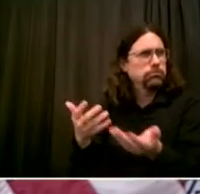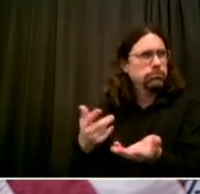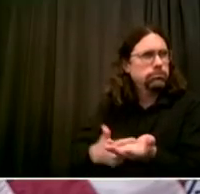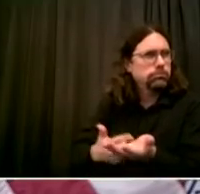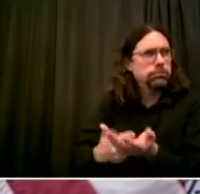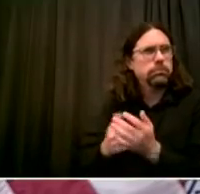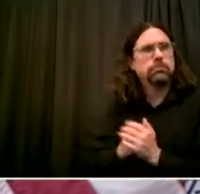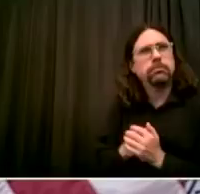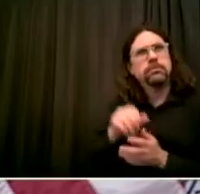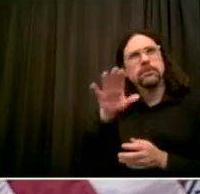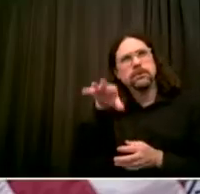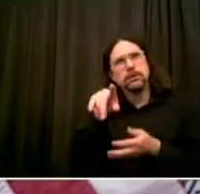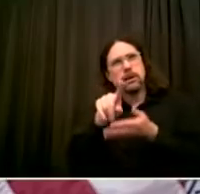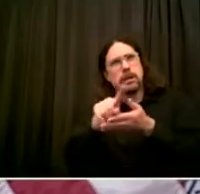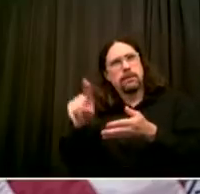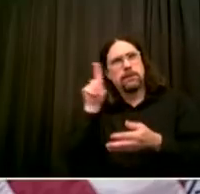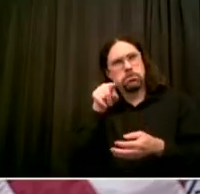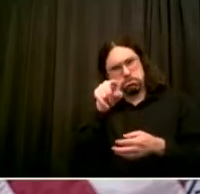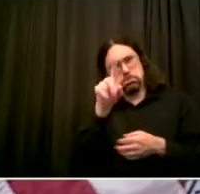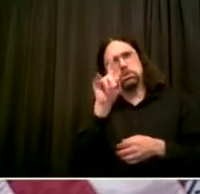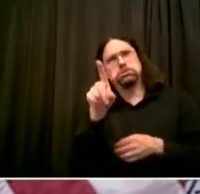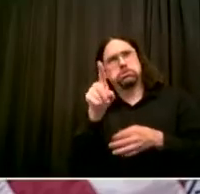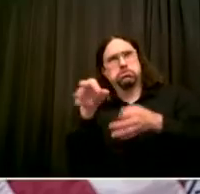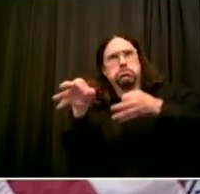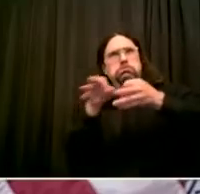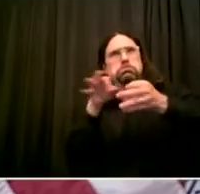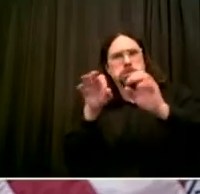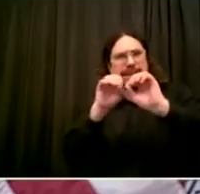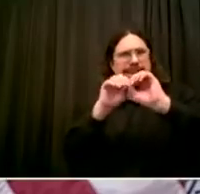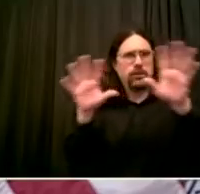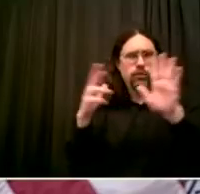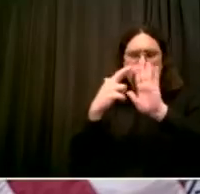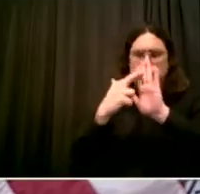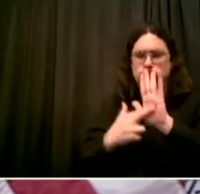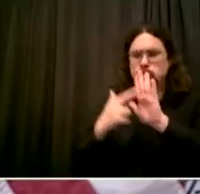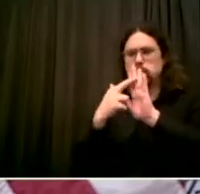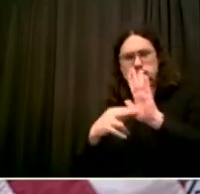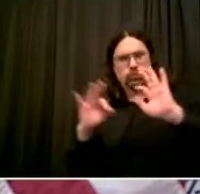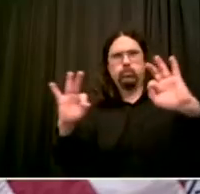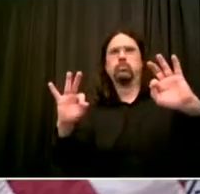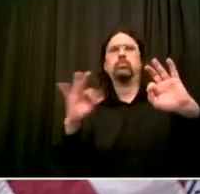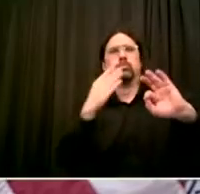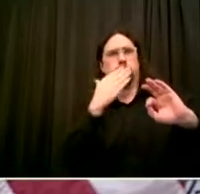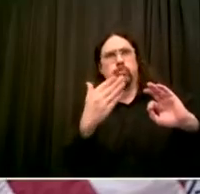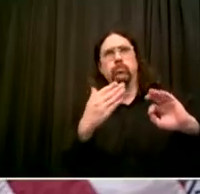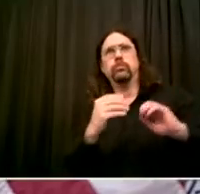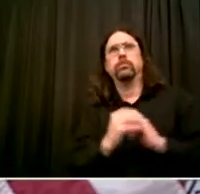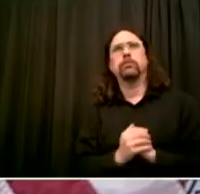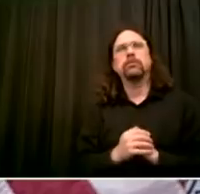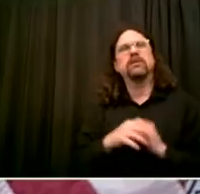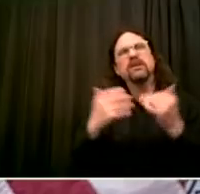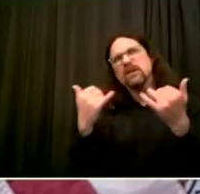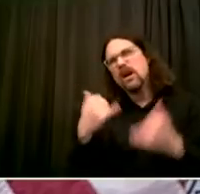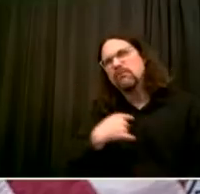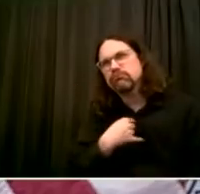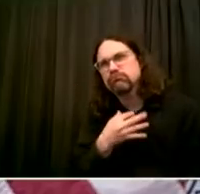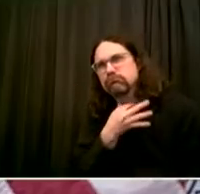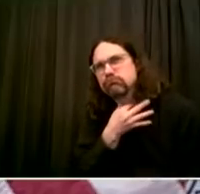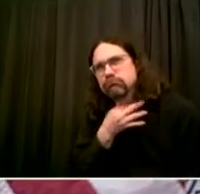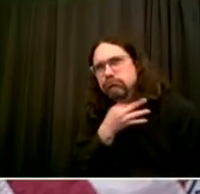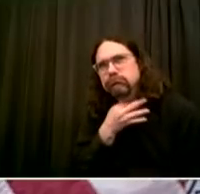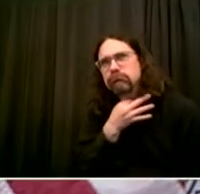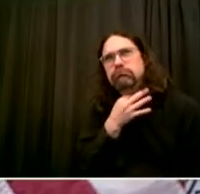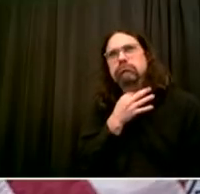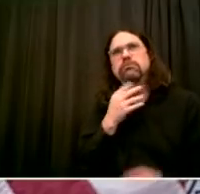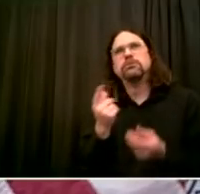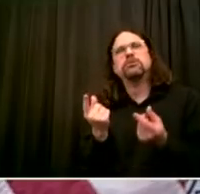including the timeline and grace period you mentioned? And also, what authority does the city have in the context of